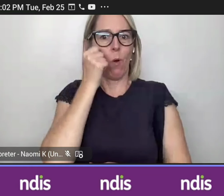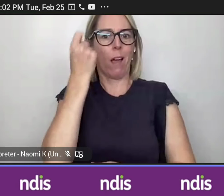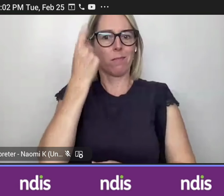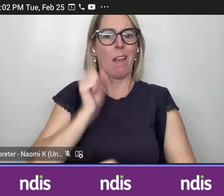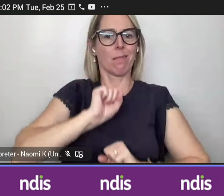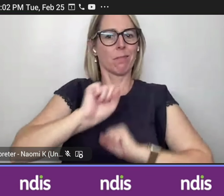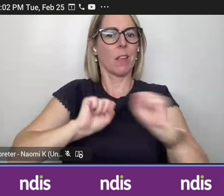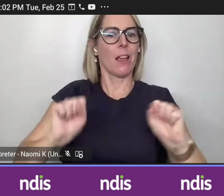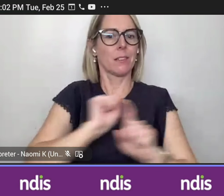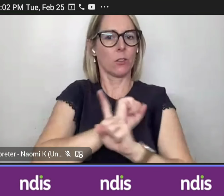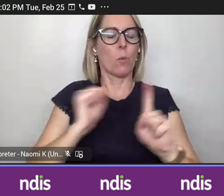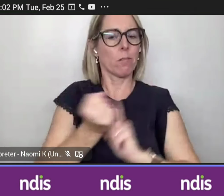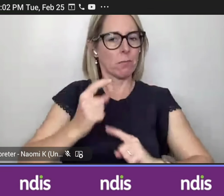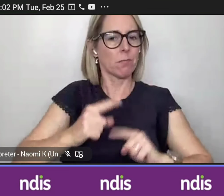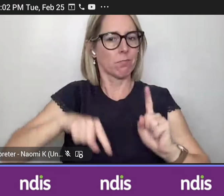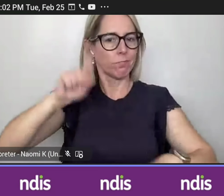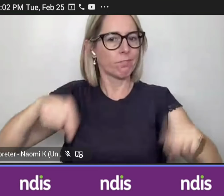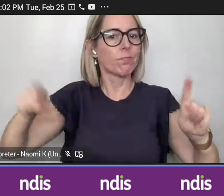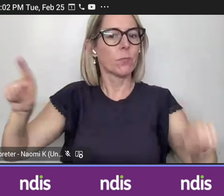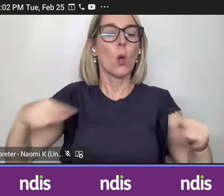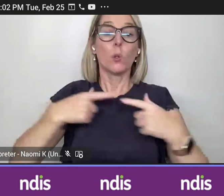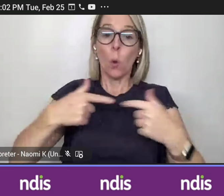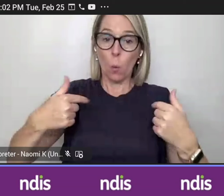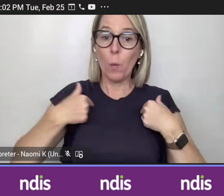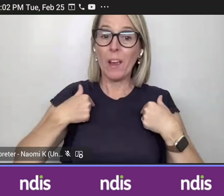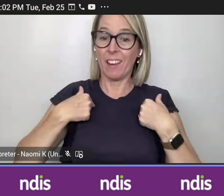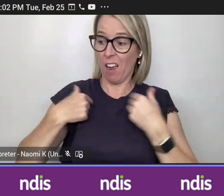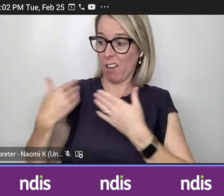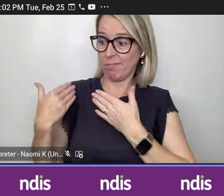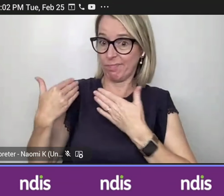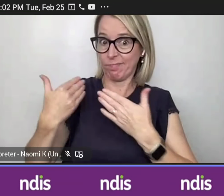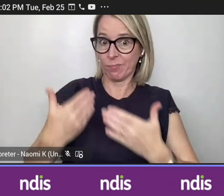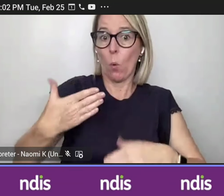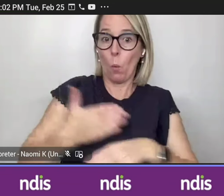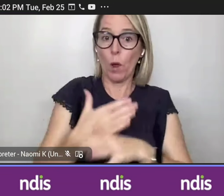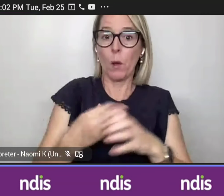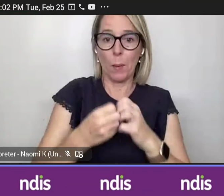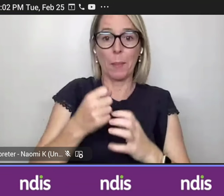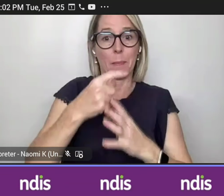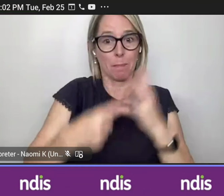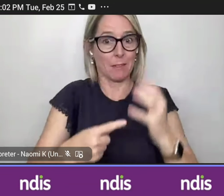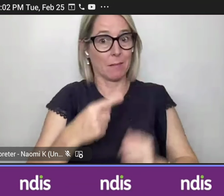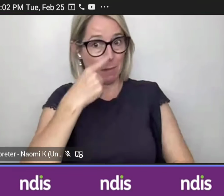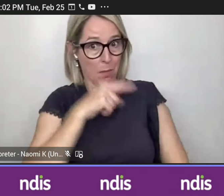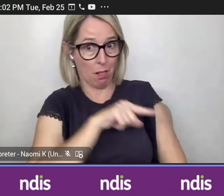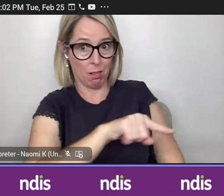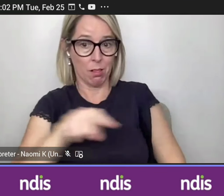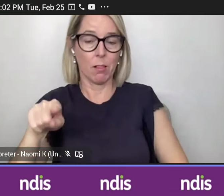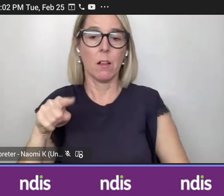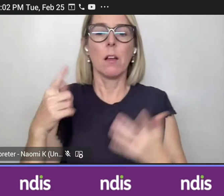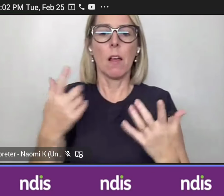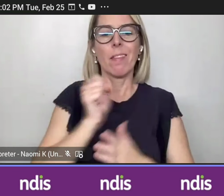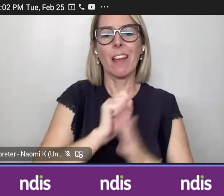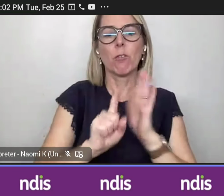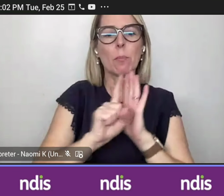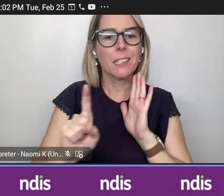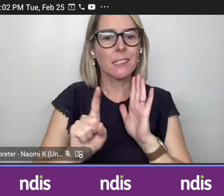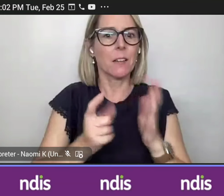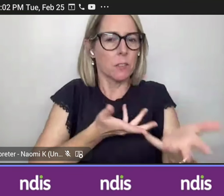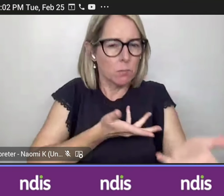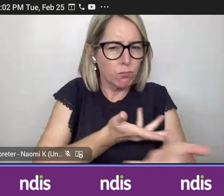with people with disability and disability representatives to design this, and we have a